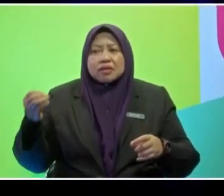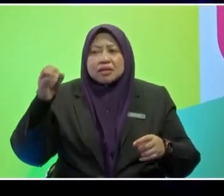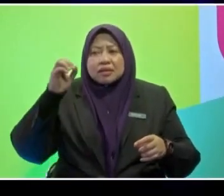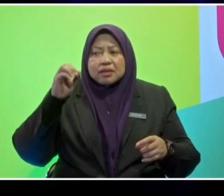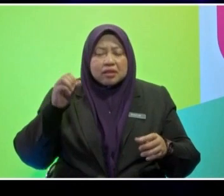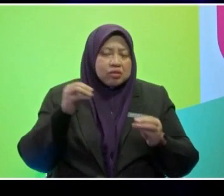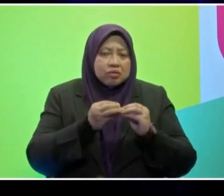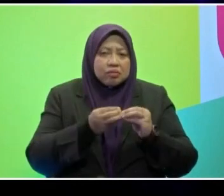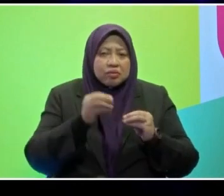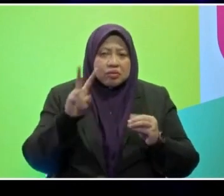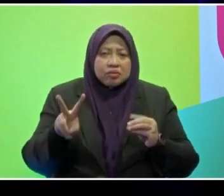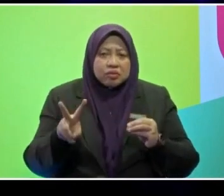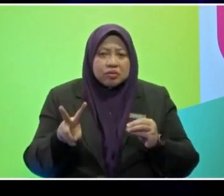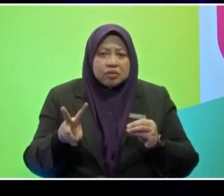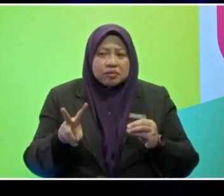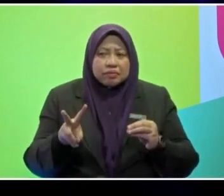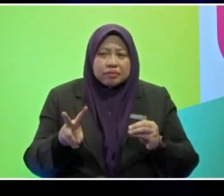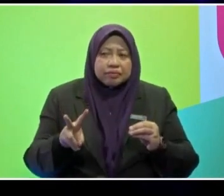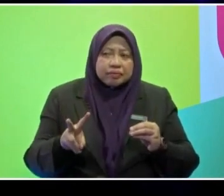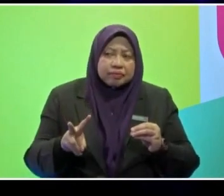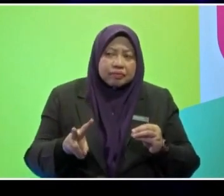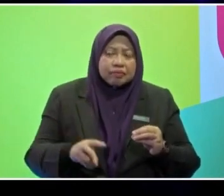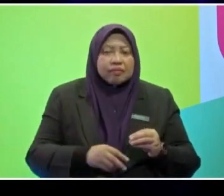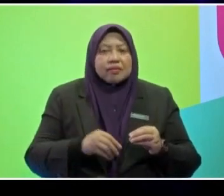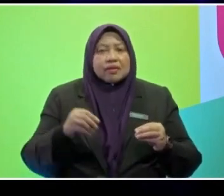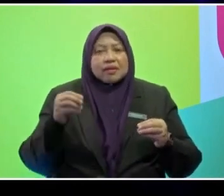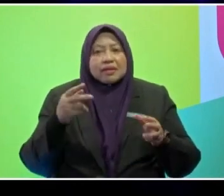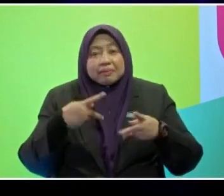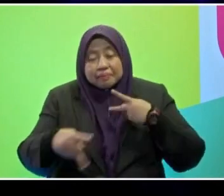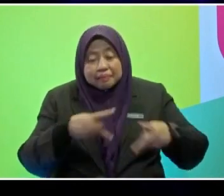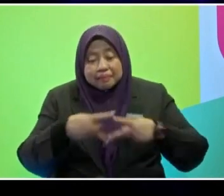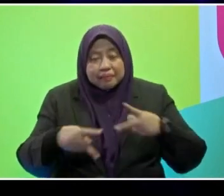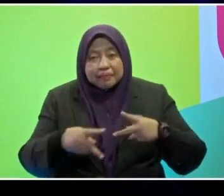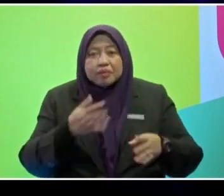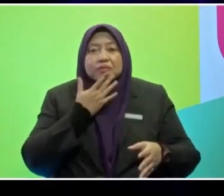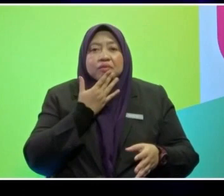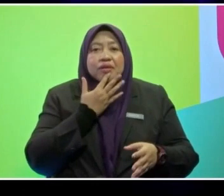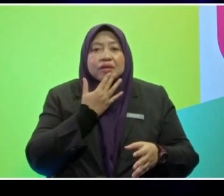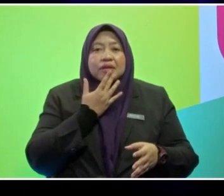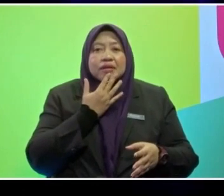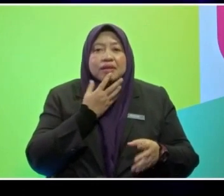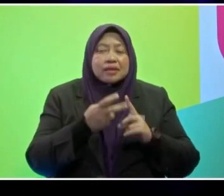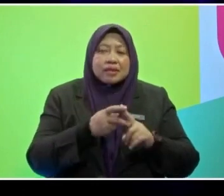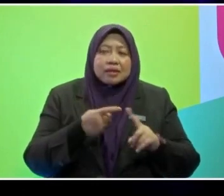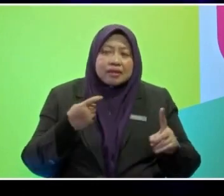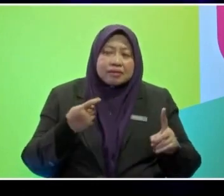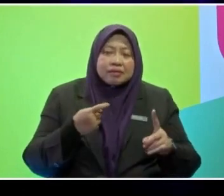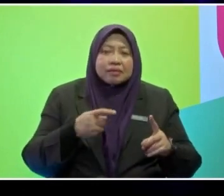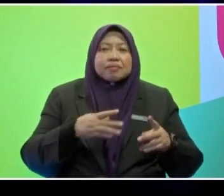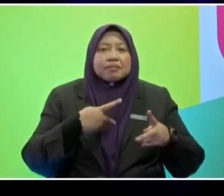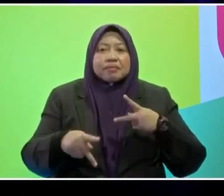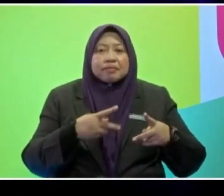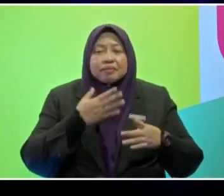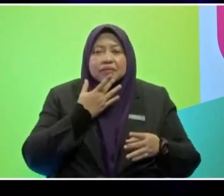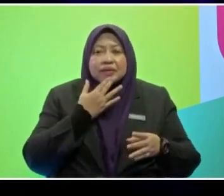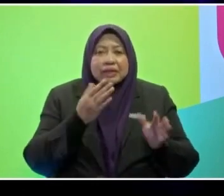second one. Second one, okay. Uh-huh. The second one, you go. All right. Okay, let us see.